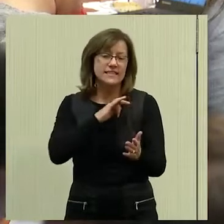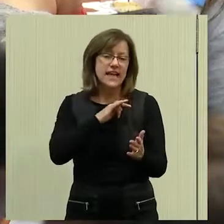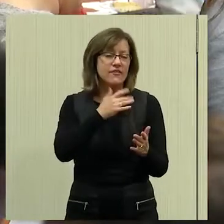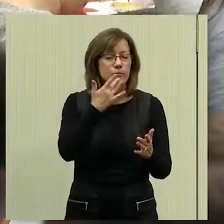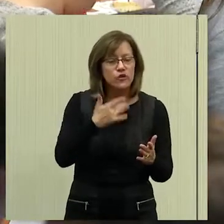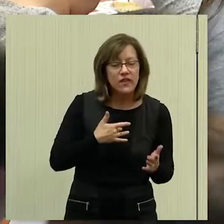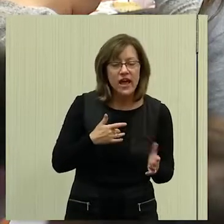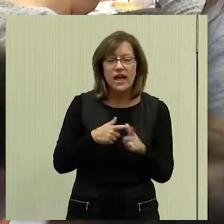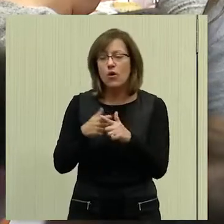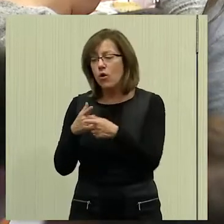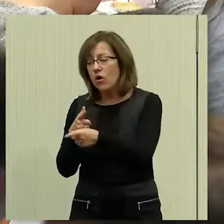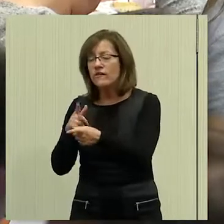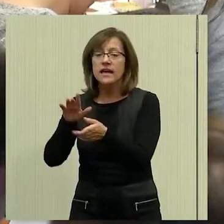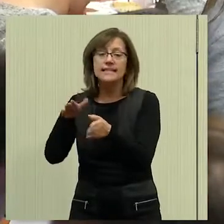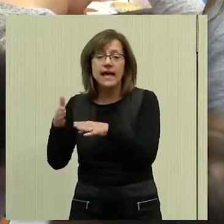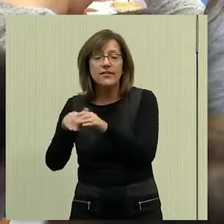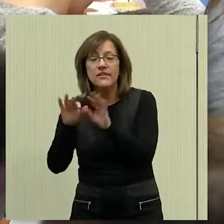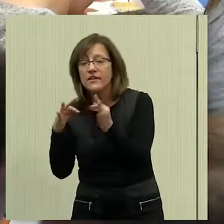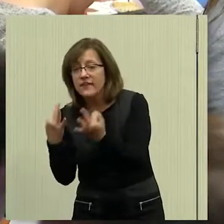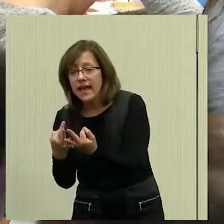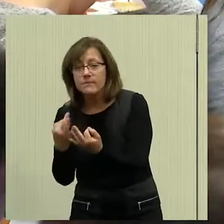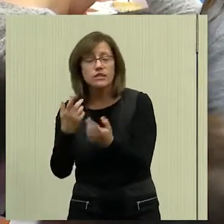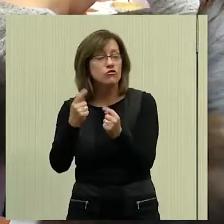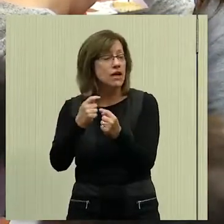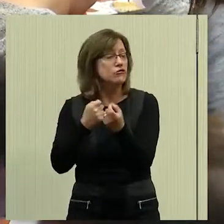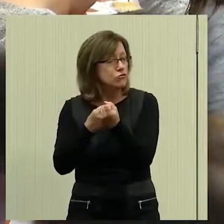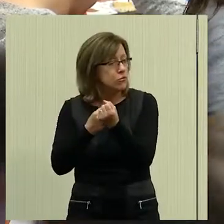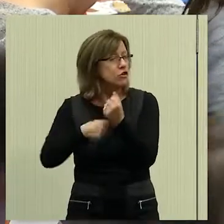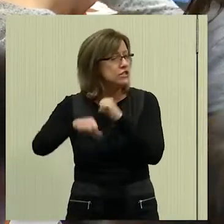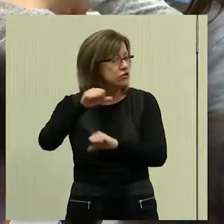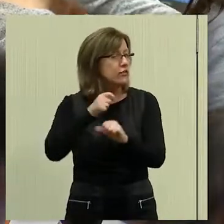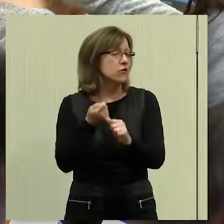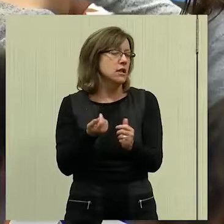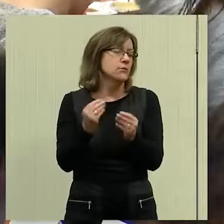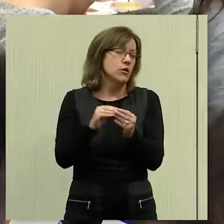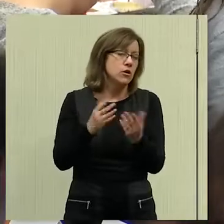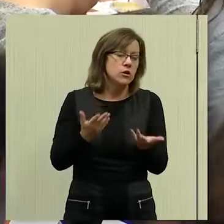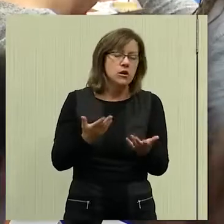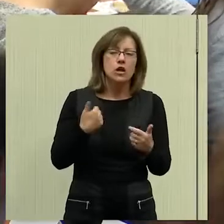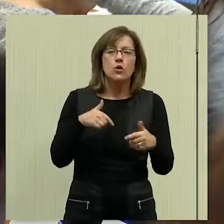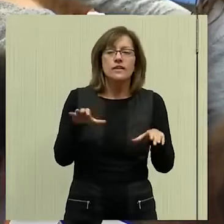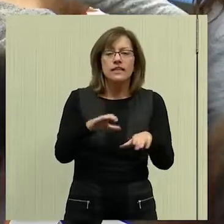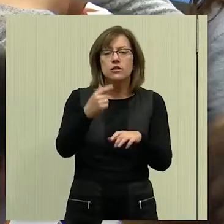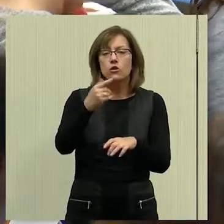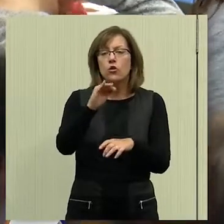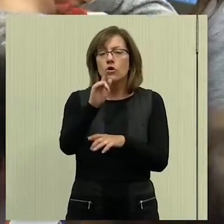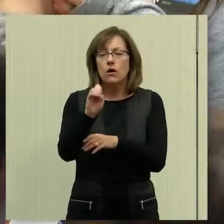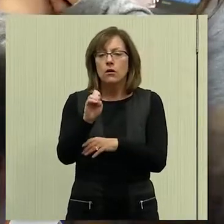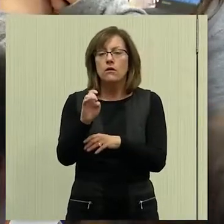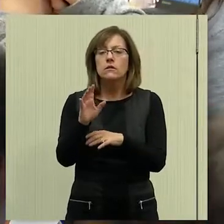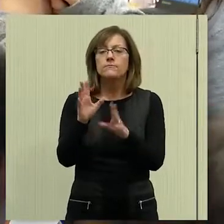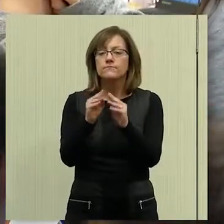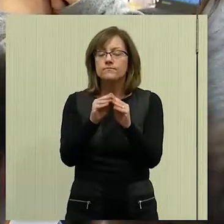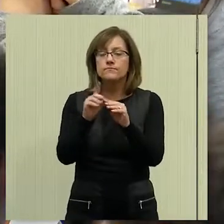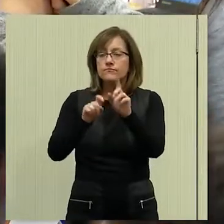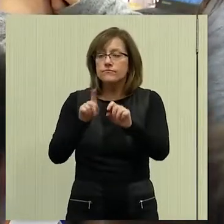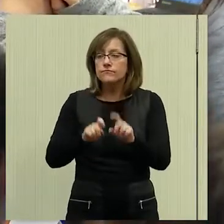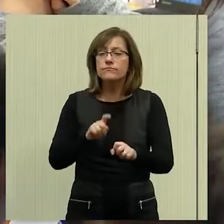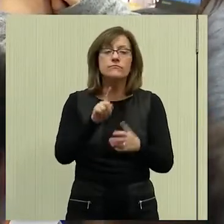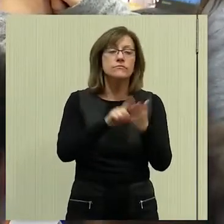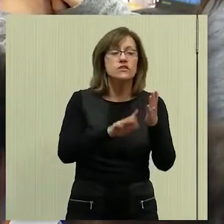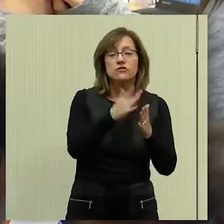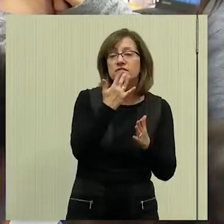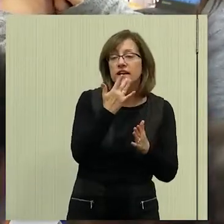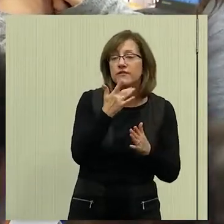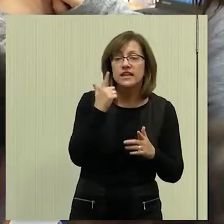or things like that, just to be a little bit more supportive of the staff. And we did a Google form survey. You know, what's your favorite candy? What's your